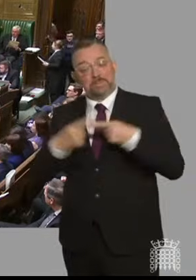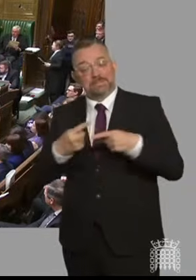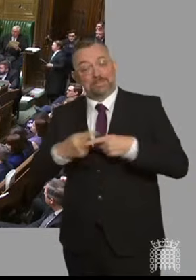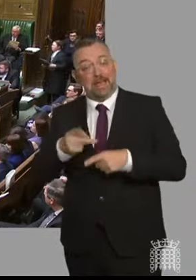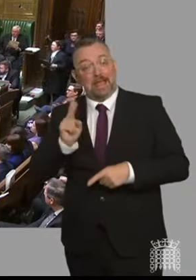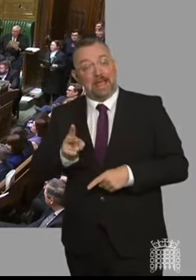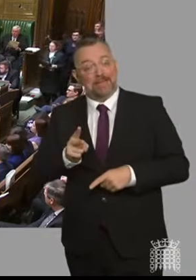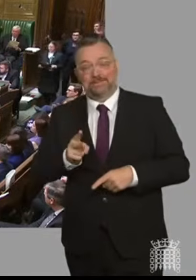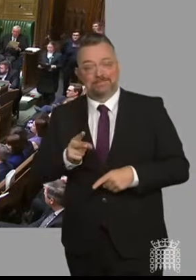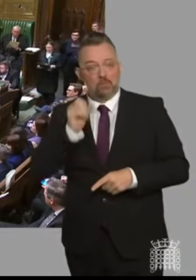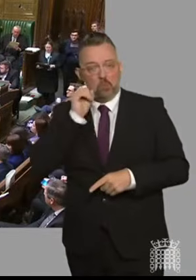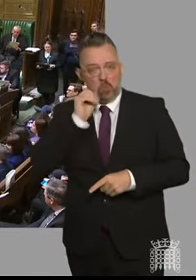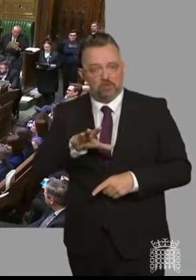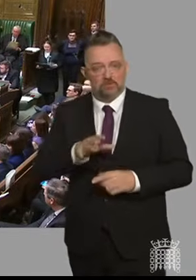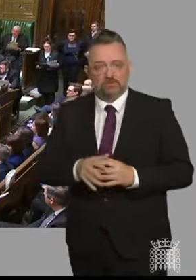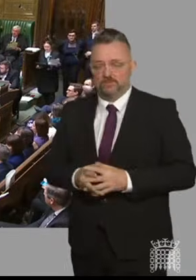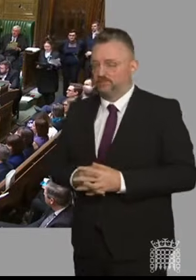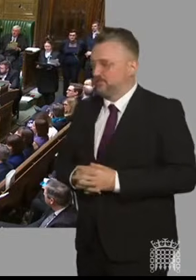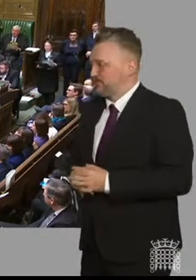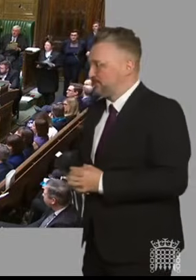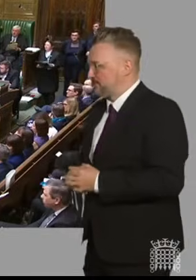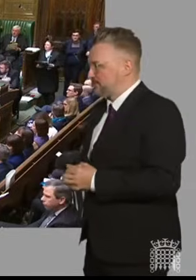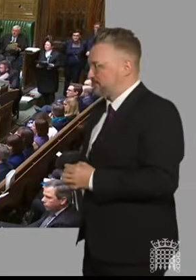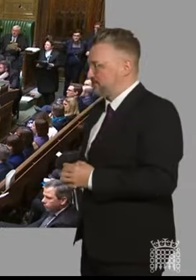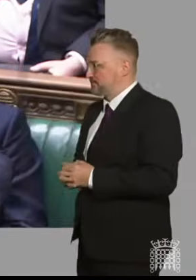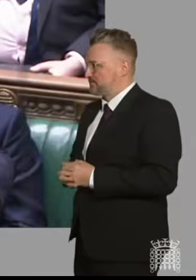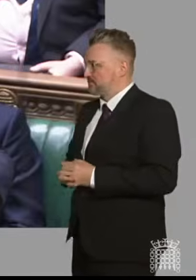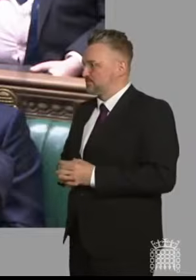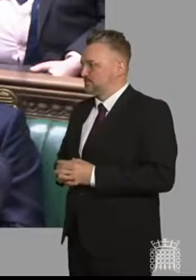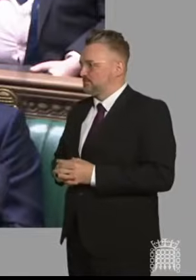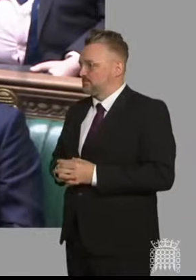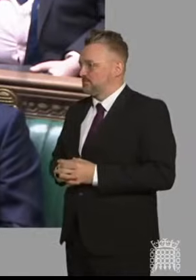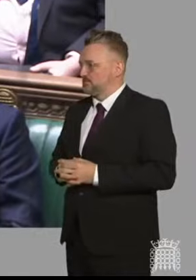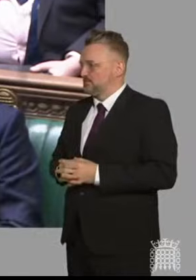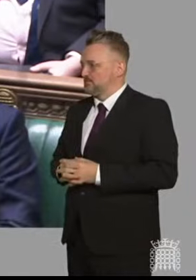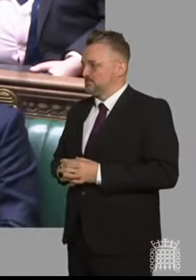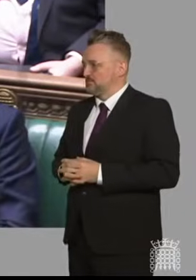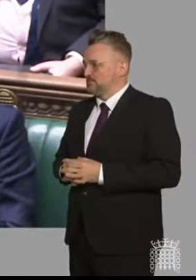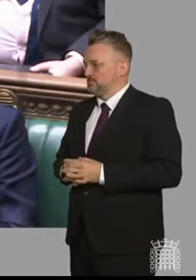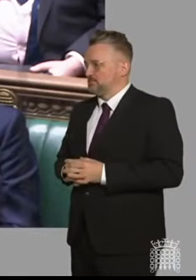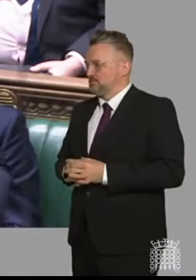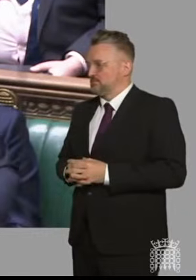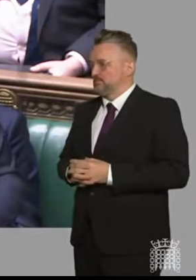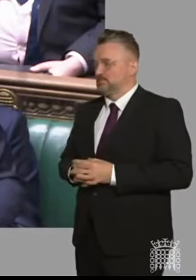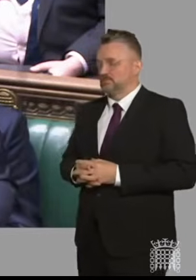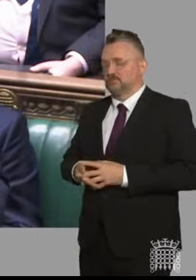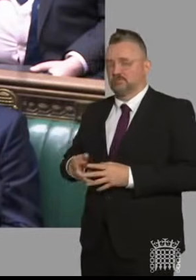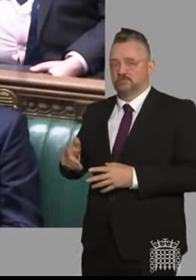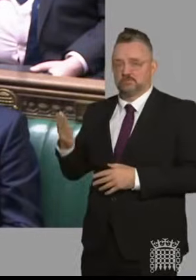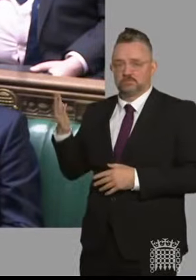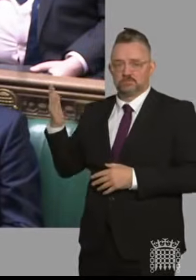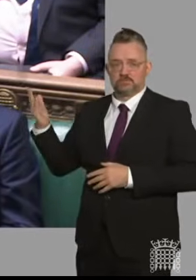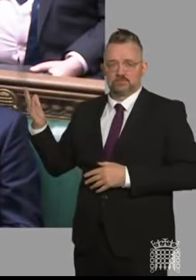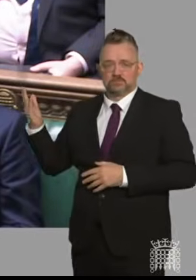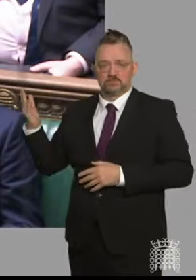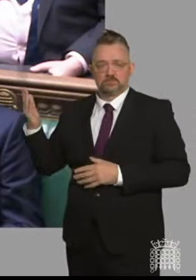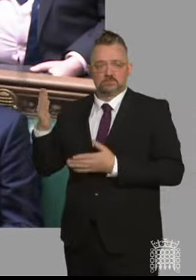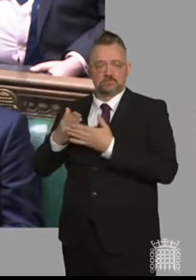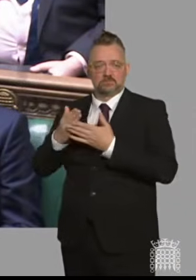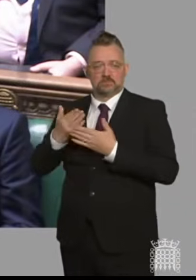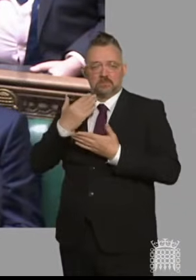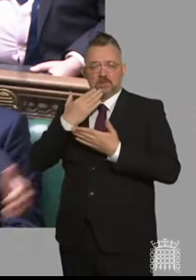my honourable friend for his tireless campaigning for our armed forces, and he's right to champion them and the role